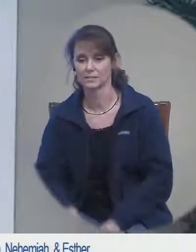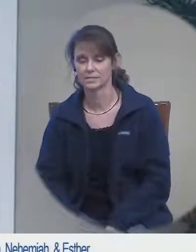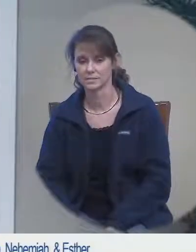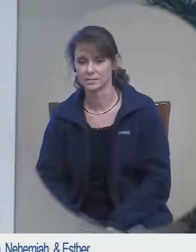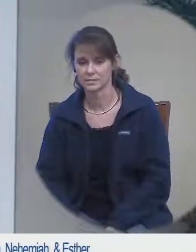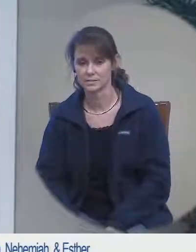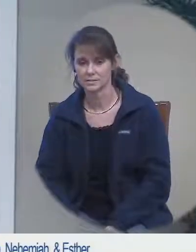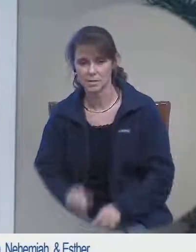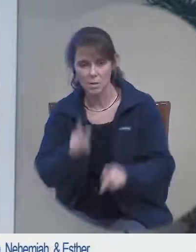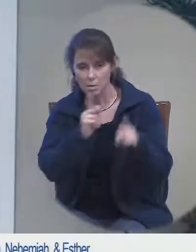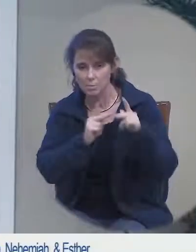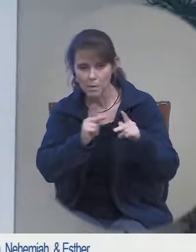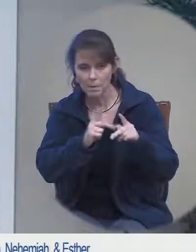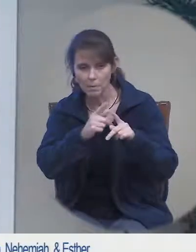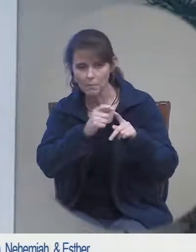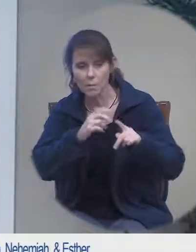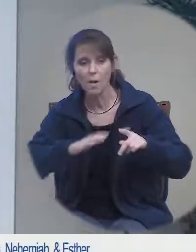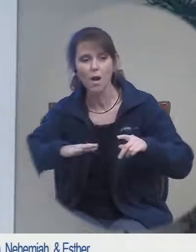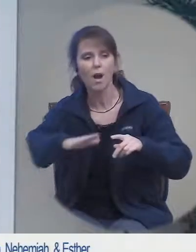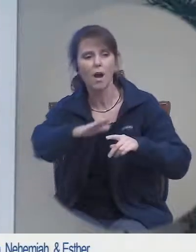and Asmaveth.